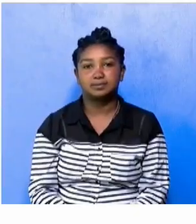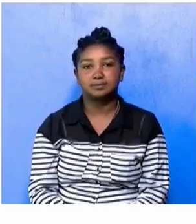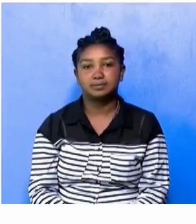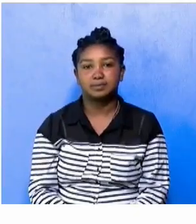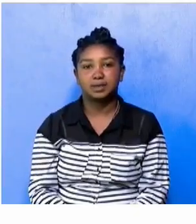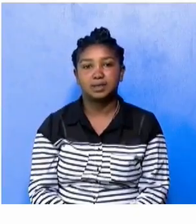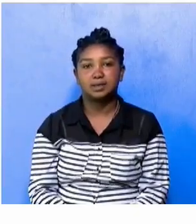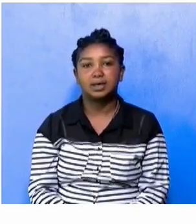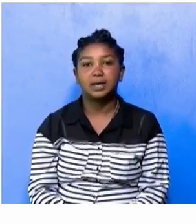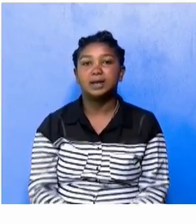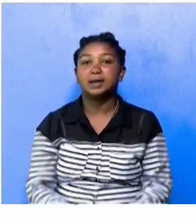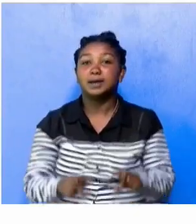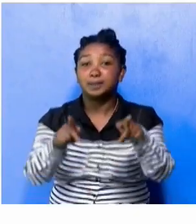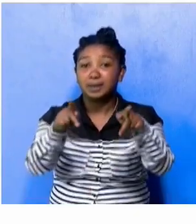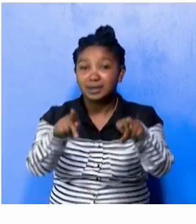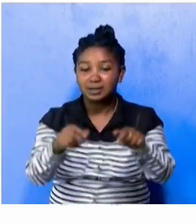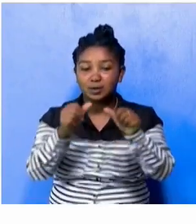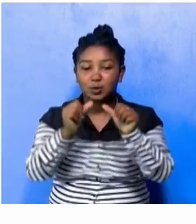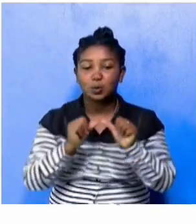continuous tense